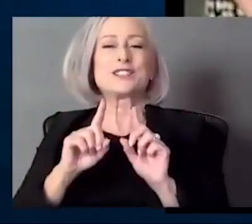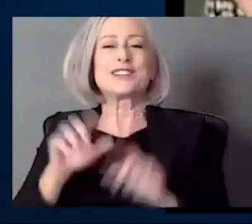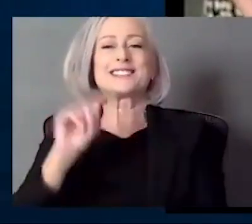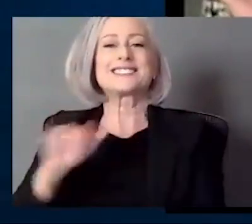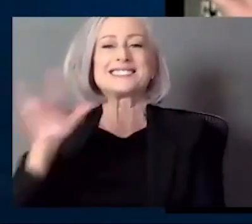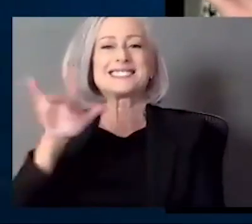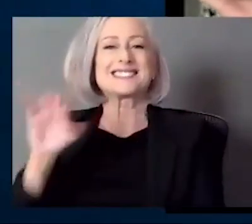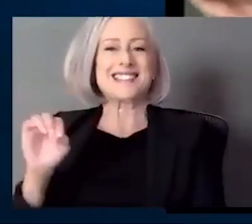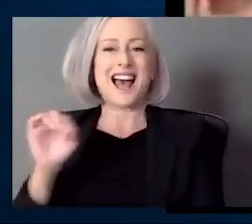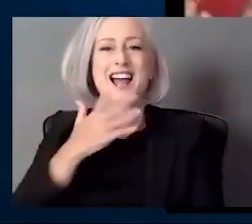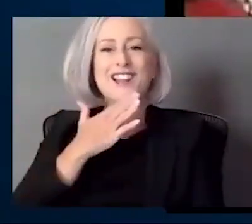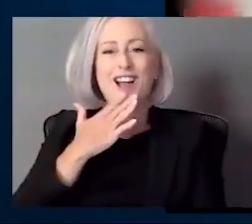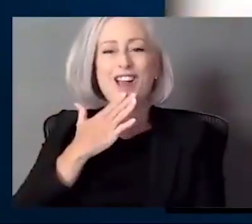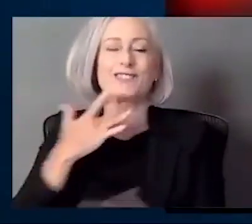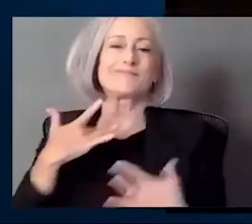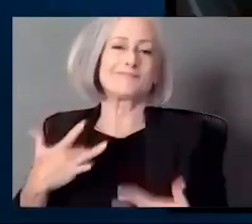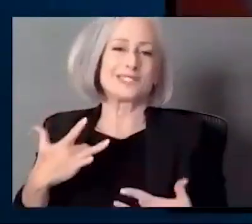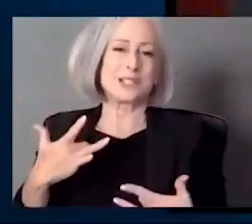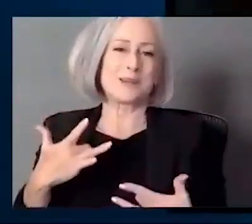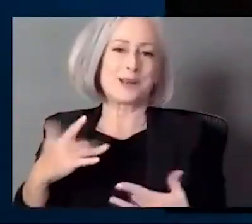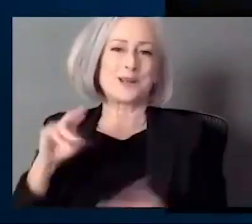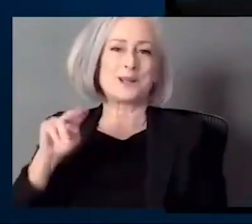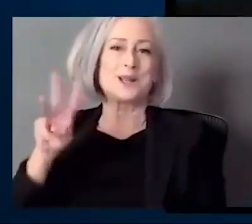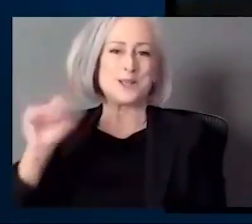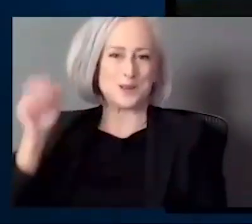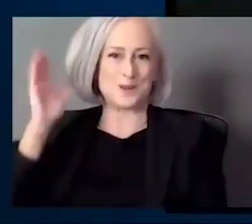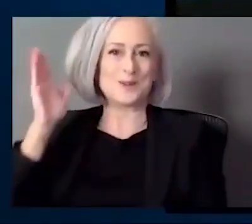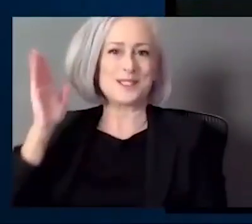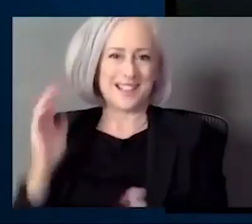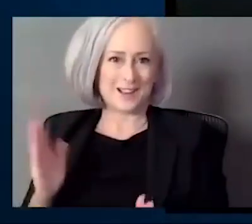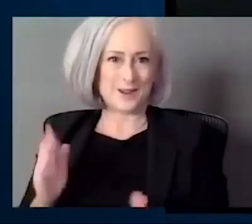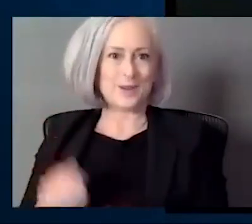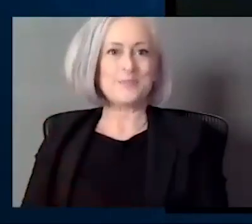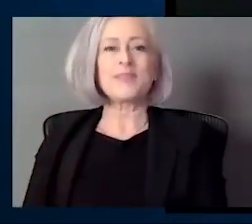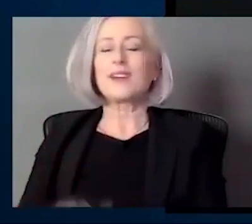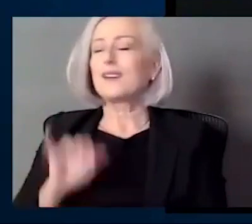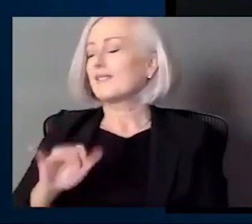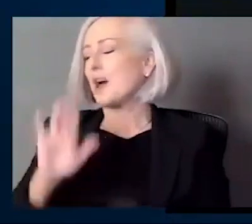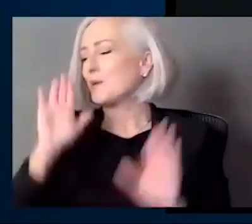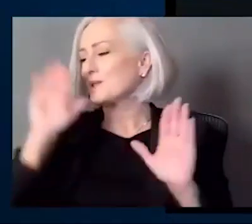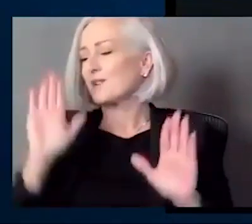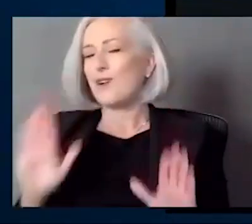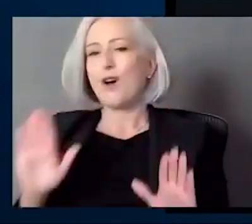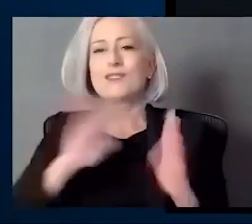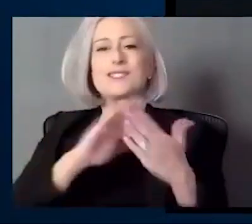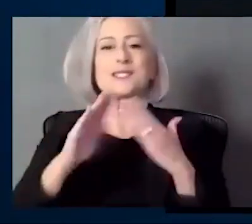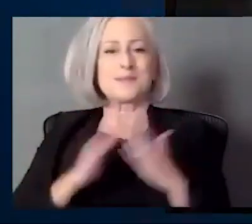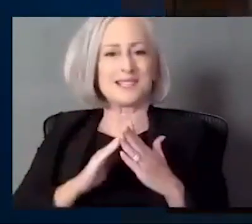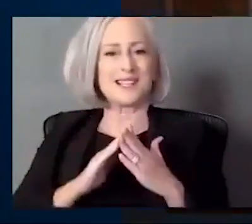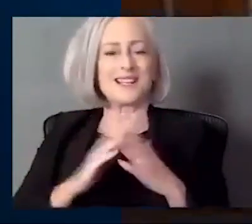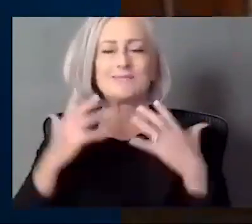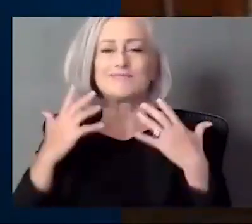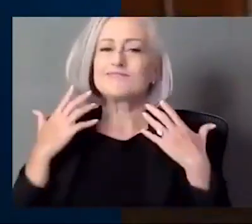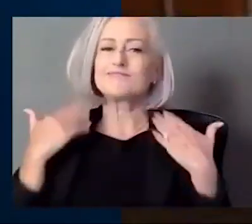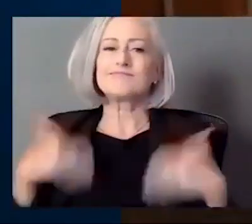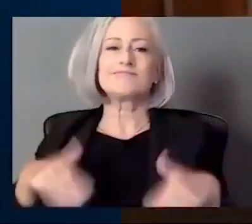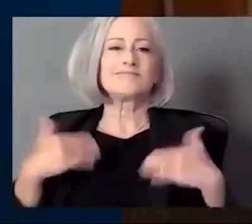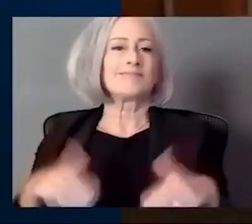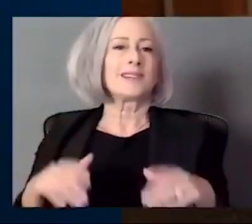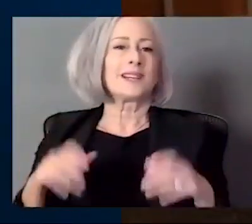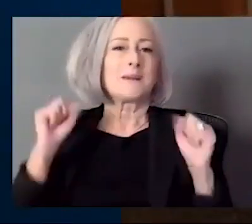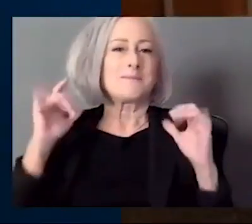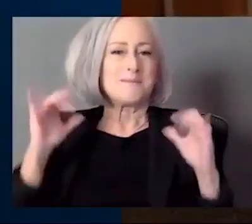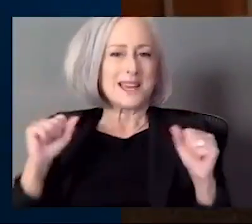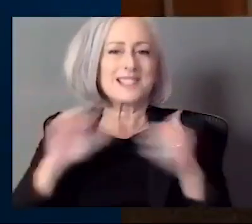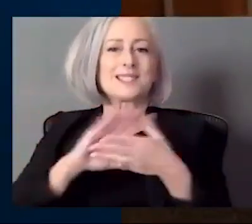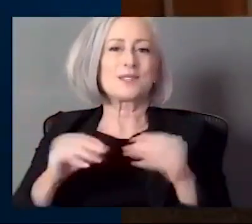Yeah, there you go. But it was a great city to be in, and a lot of great stories, a lot of hard stories, tough stories.